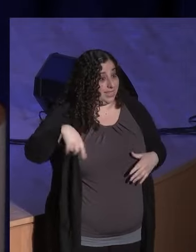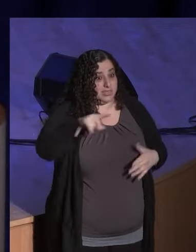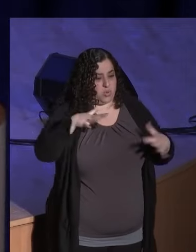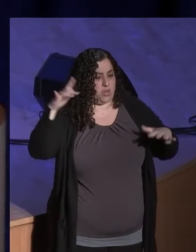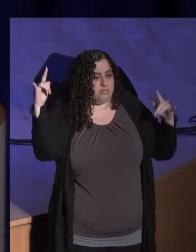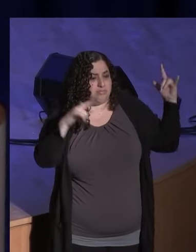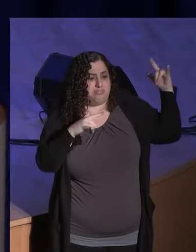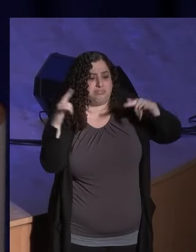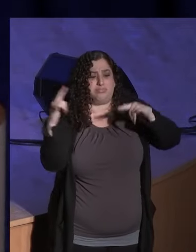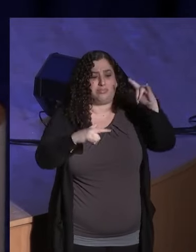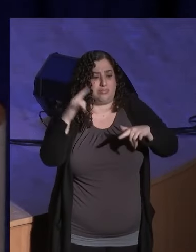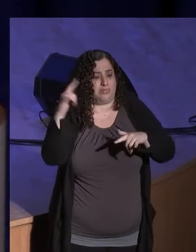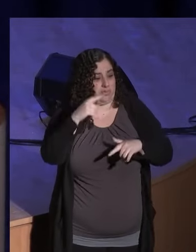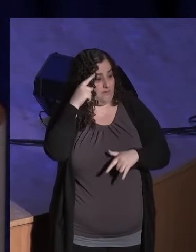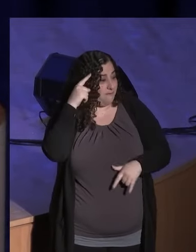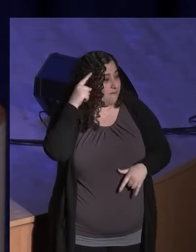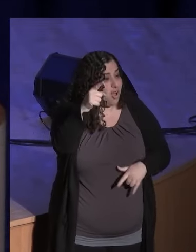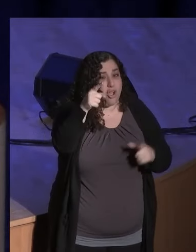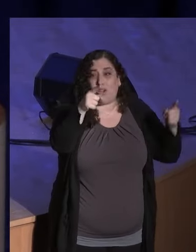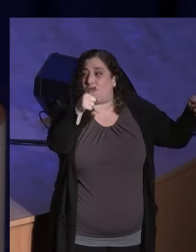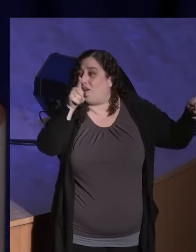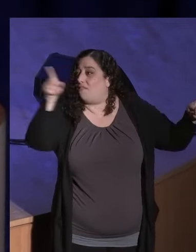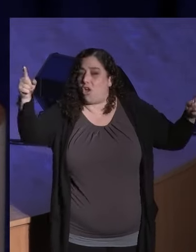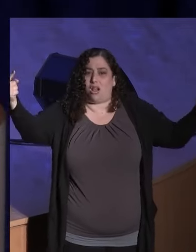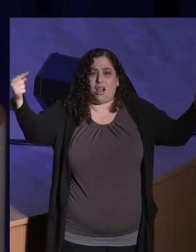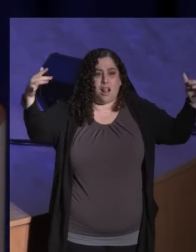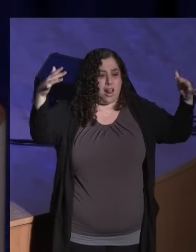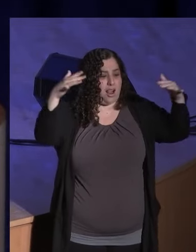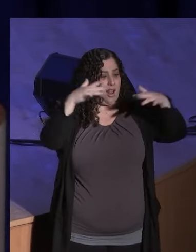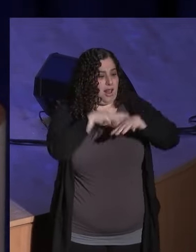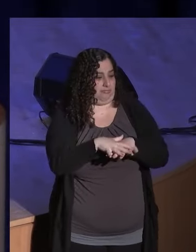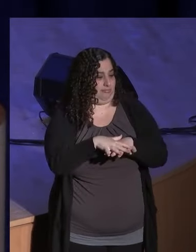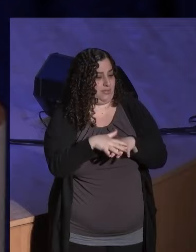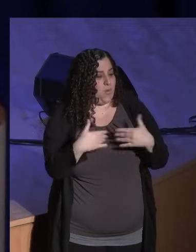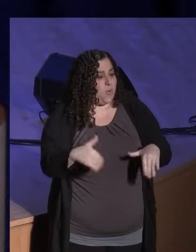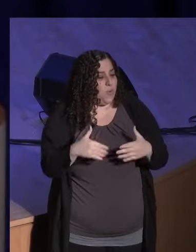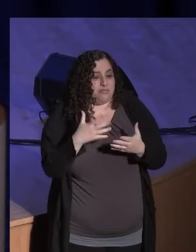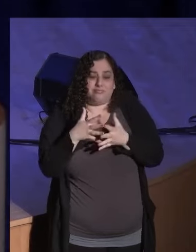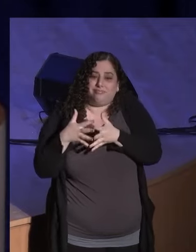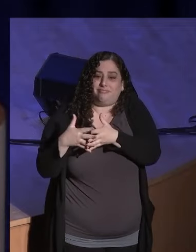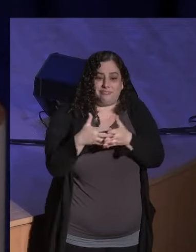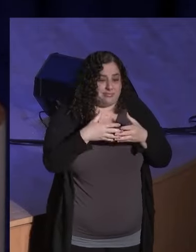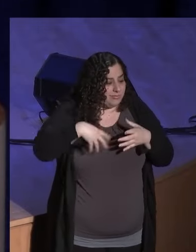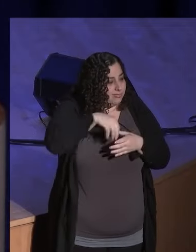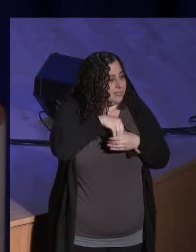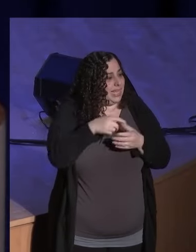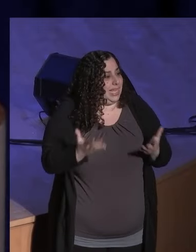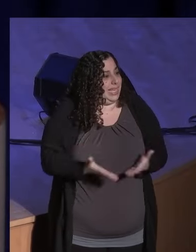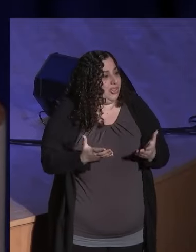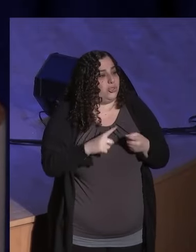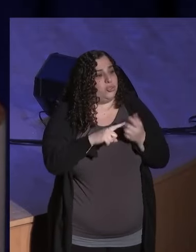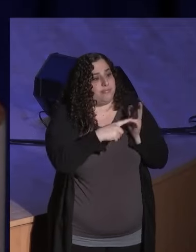creativity, knowledge, and expertise through the festival. So please take the time to experience all that the festival has to